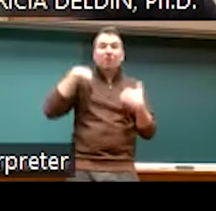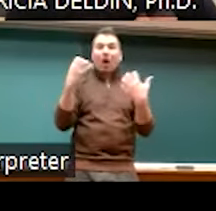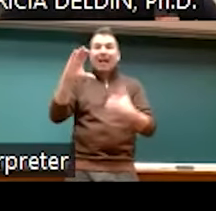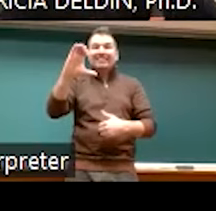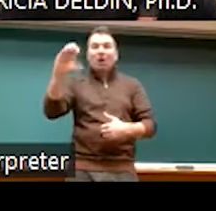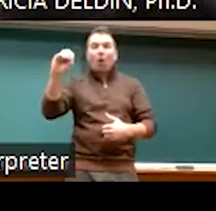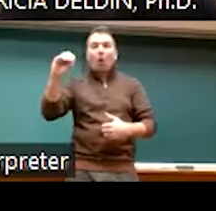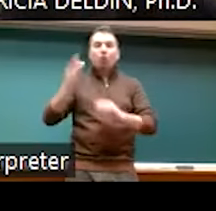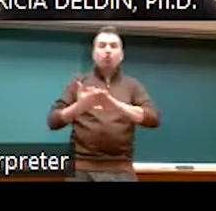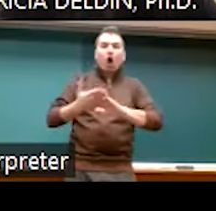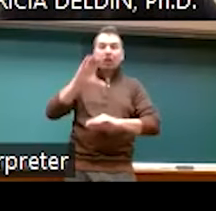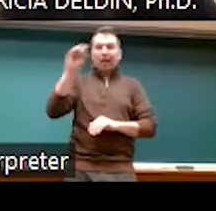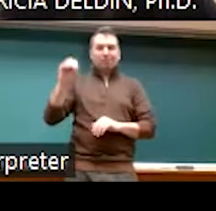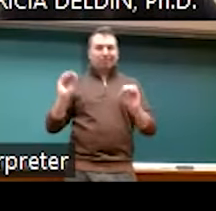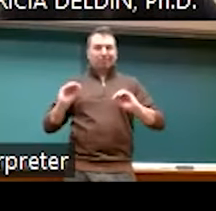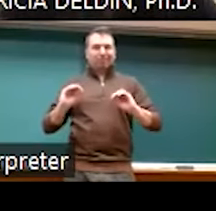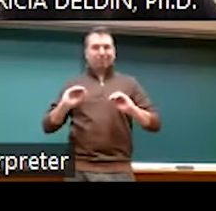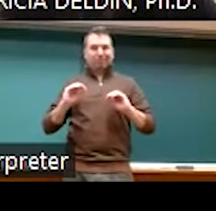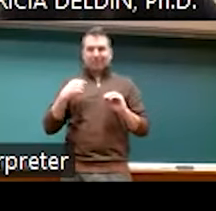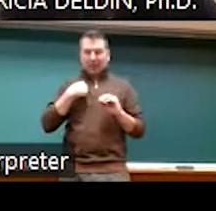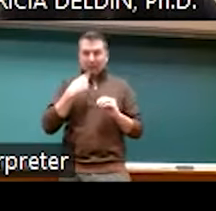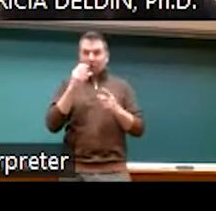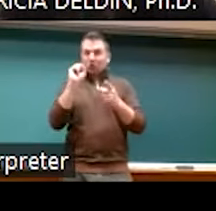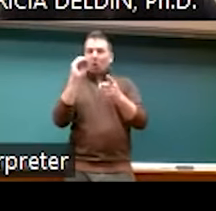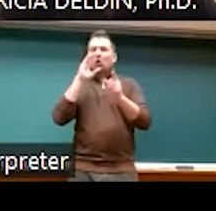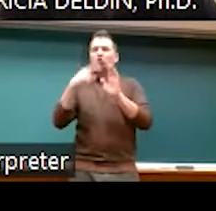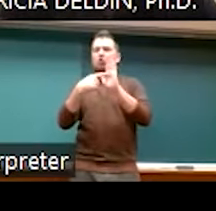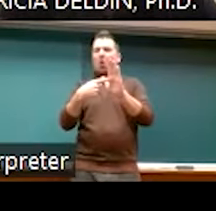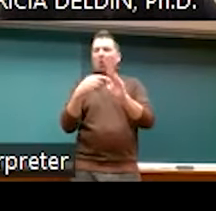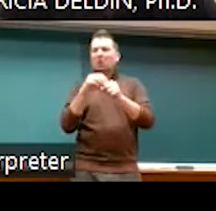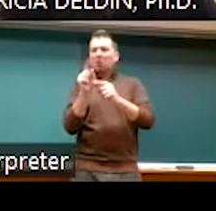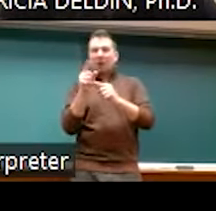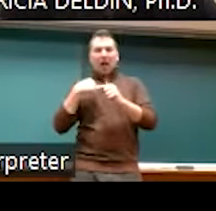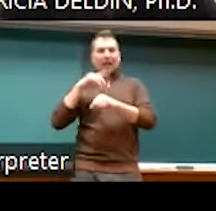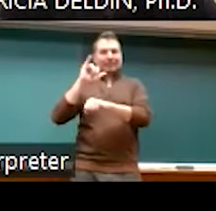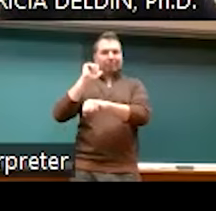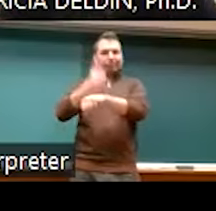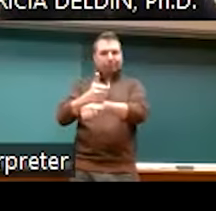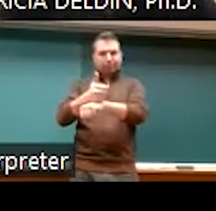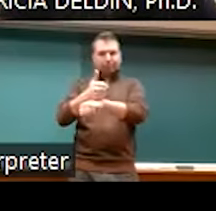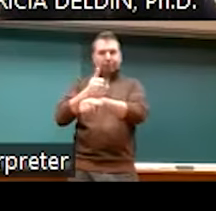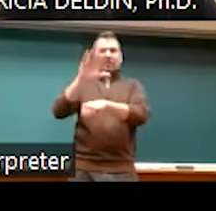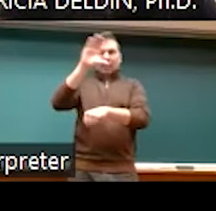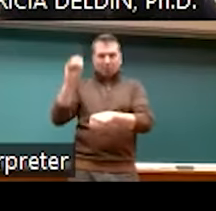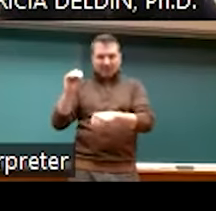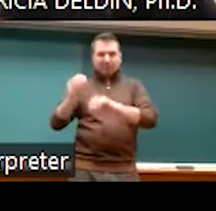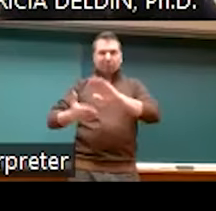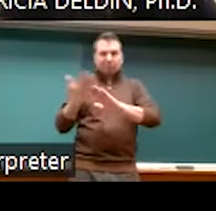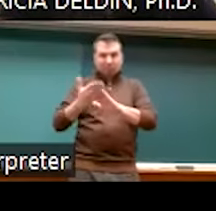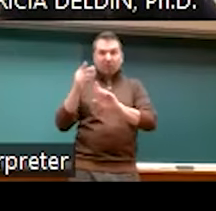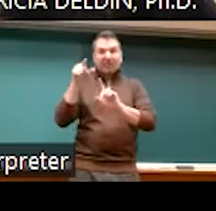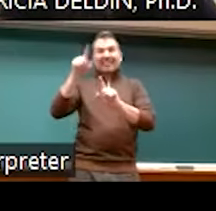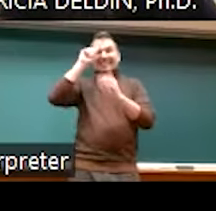is, again, you'll see in a minute that I started a company following a long research program in order to try to make a dent